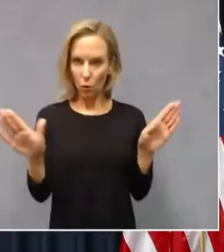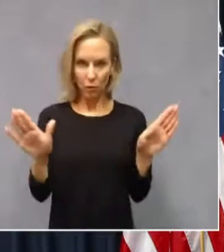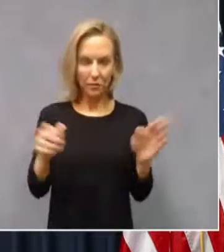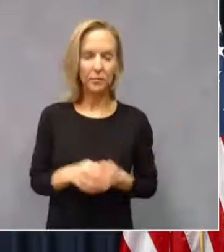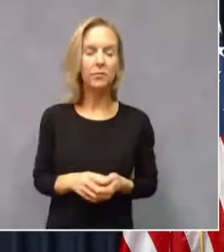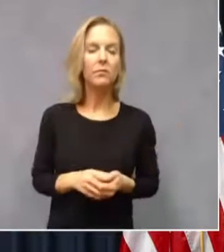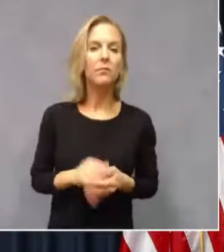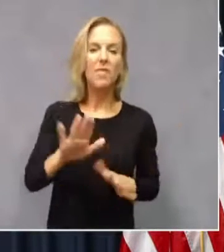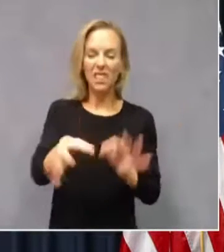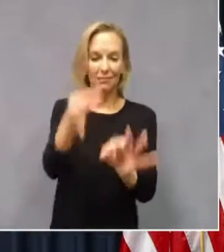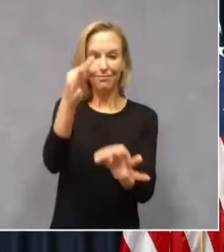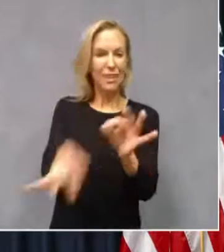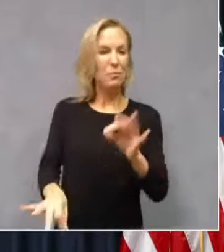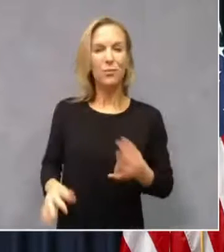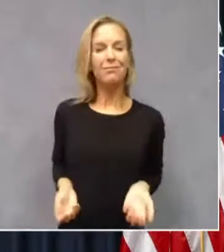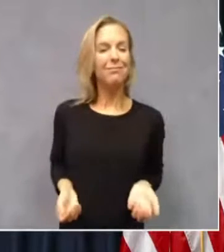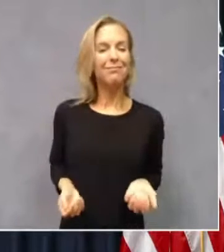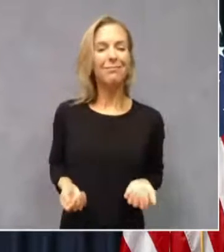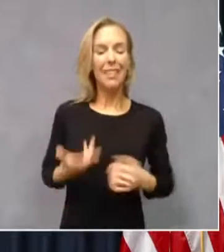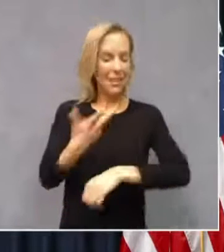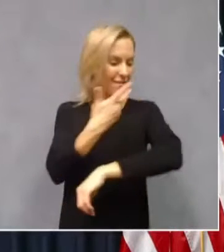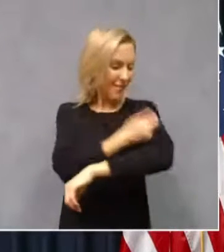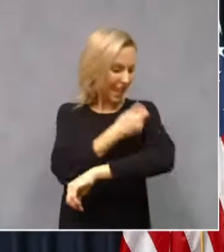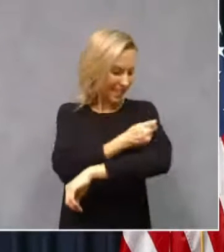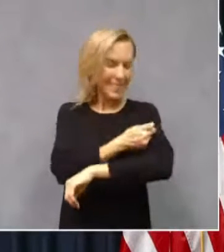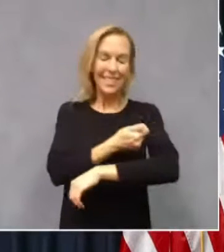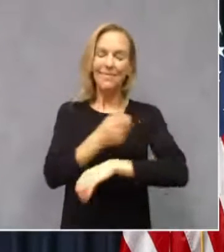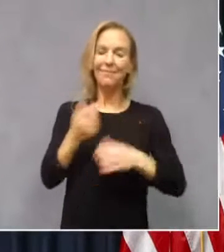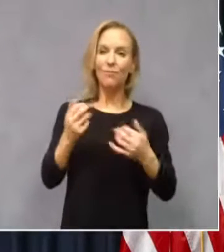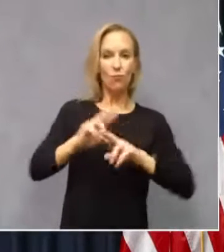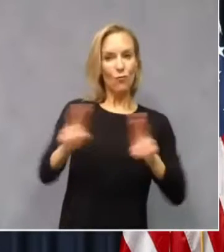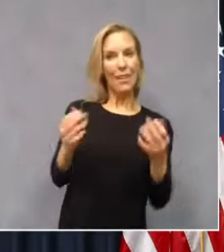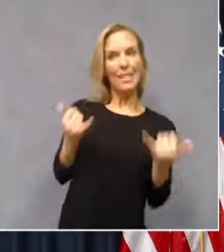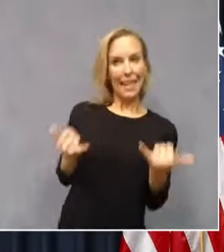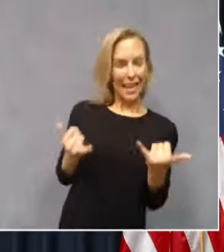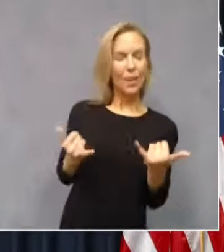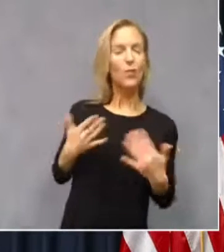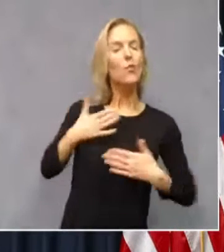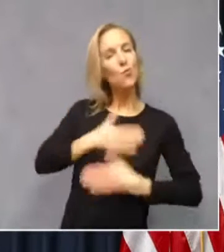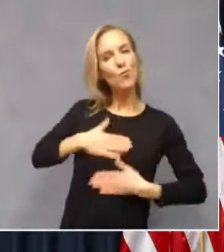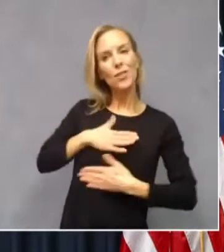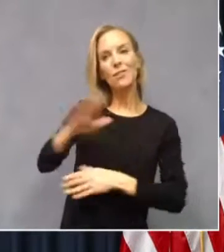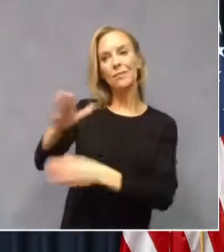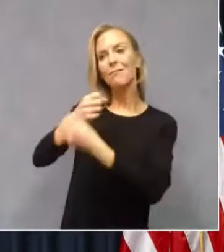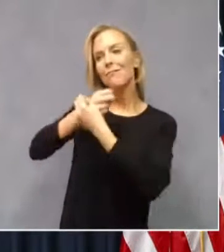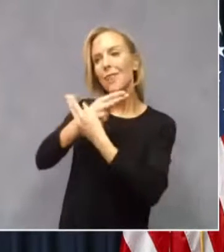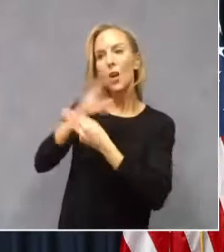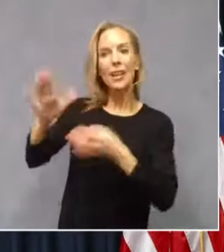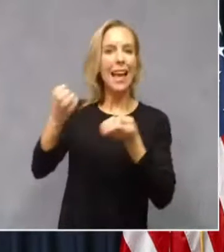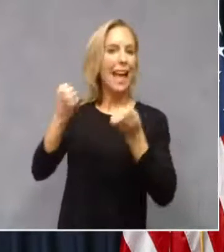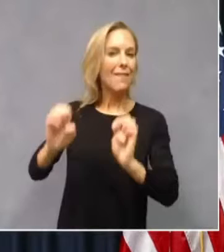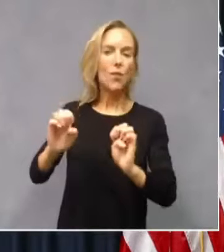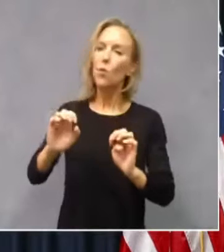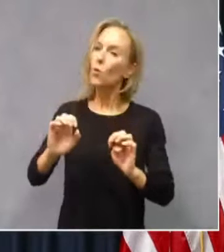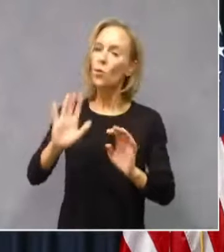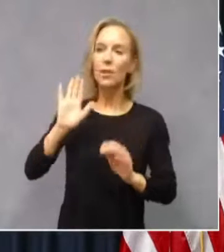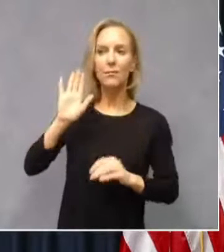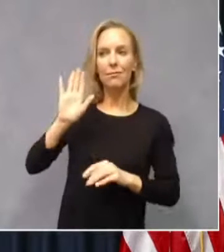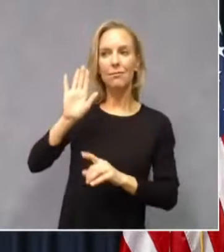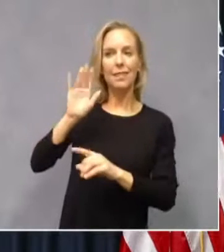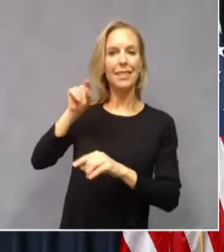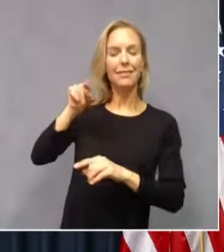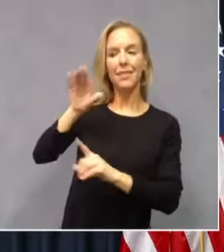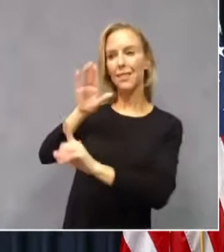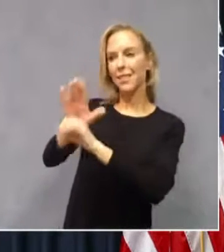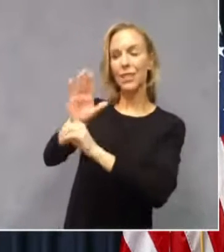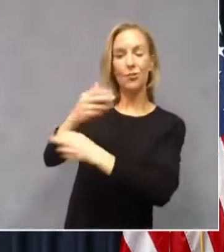simple. The vaccine is out there, and we're going to make it. Appreciate Dr. Stack's effort. He works incredibly long hours